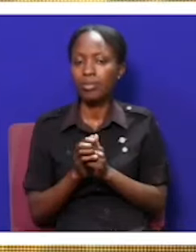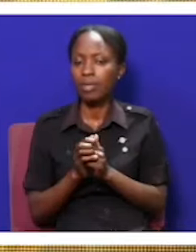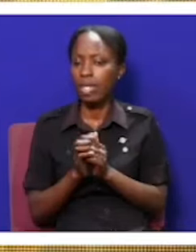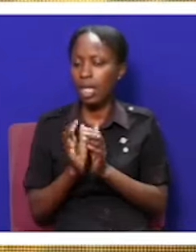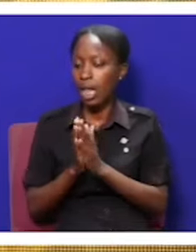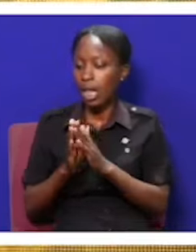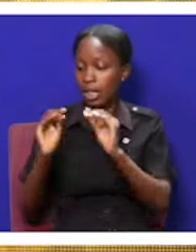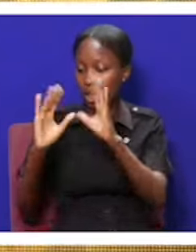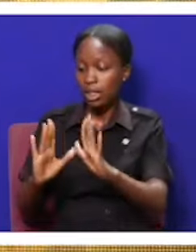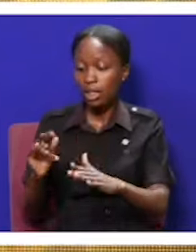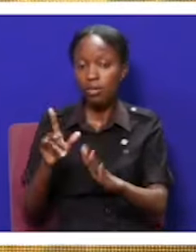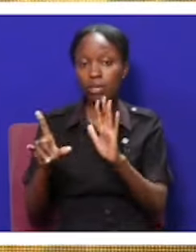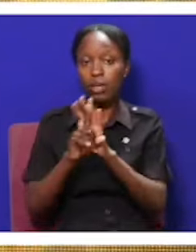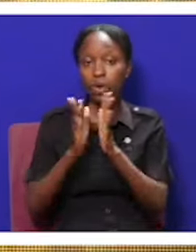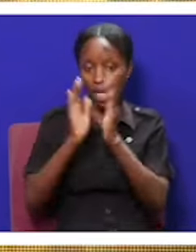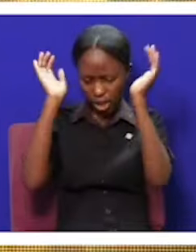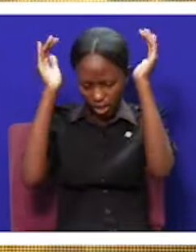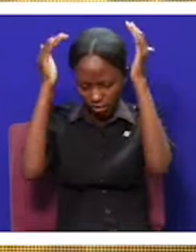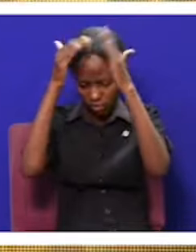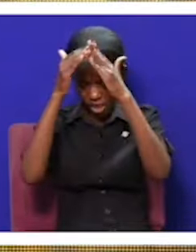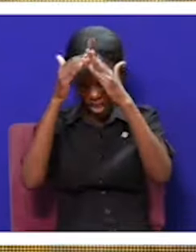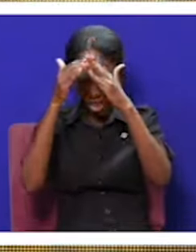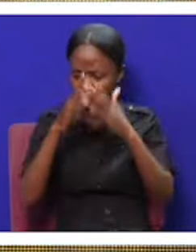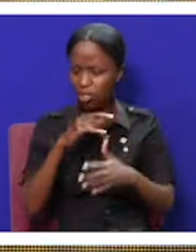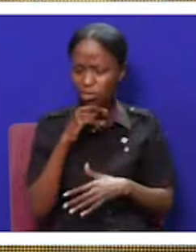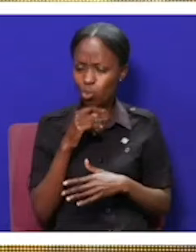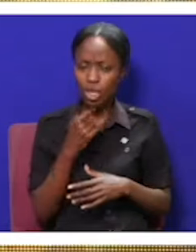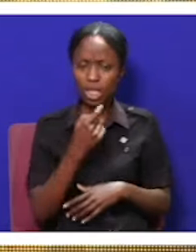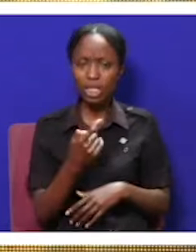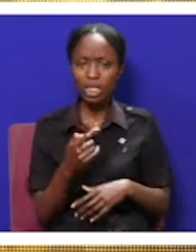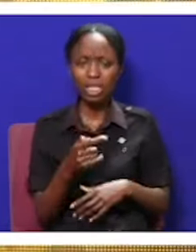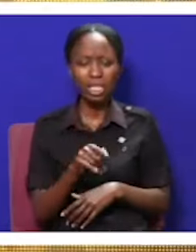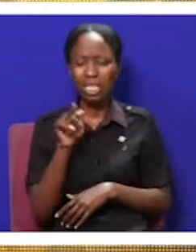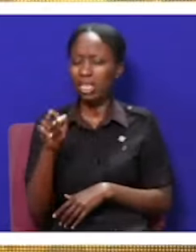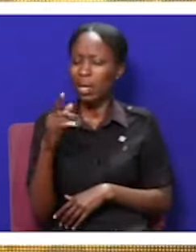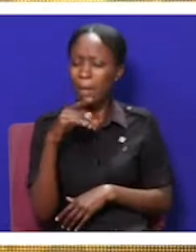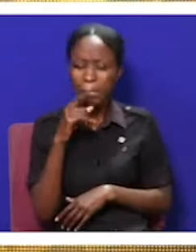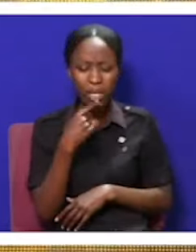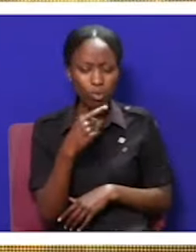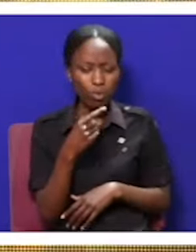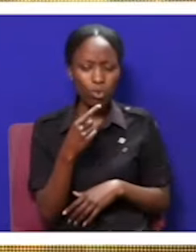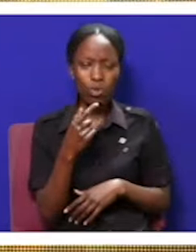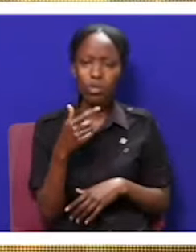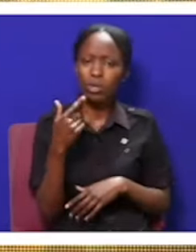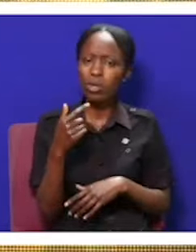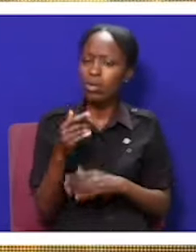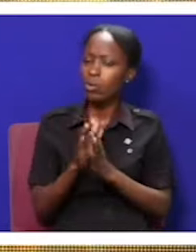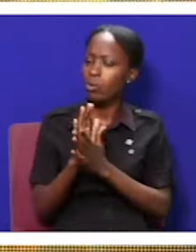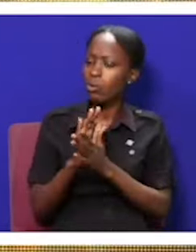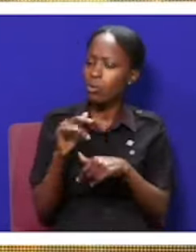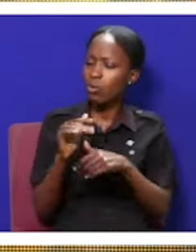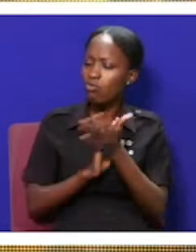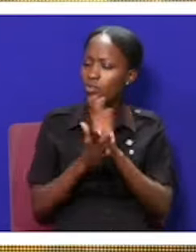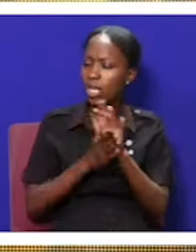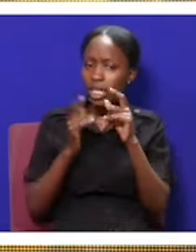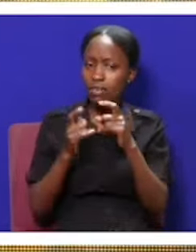The teachers of the law and the Pharisees began to say to themselves, "Who is this man who speaks such blasphemy? God is